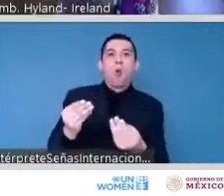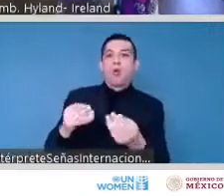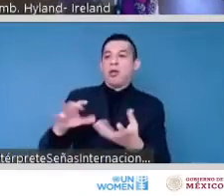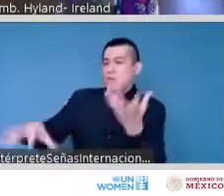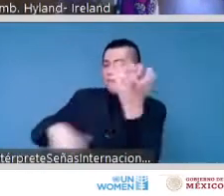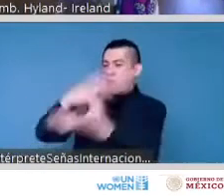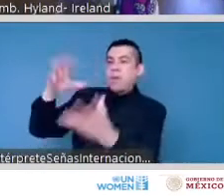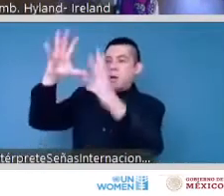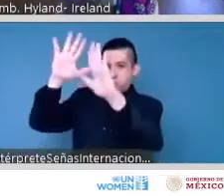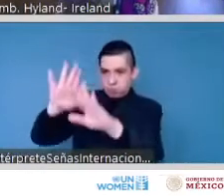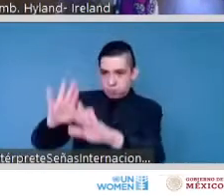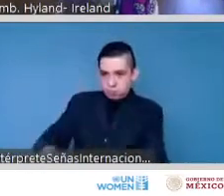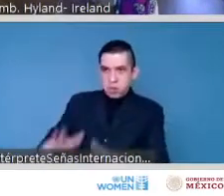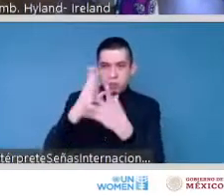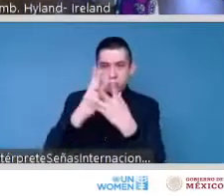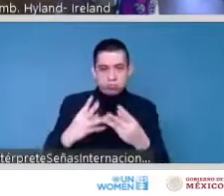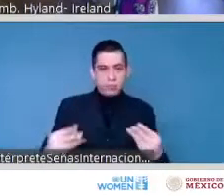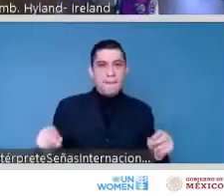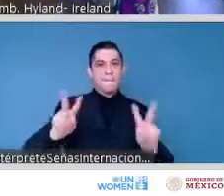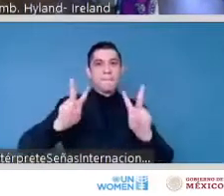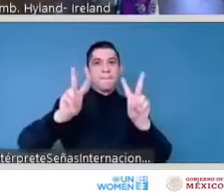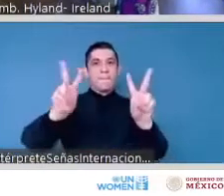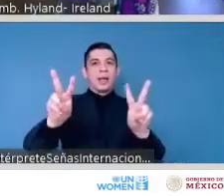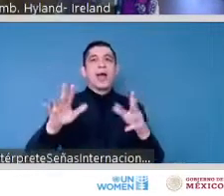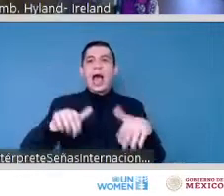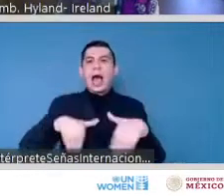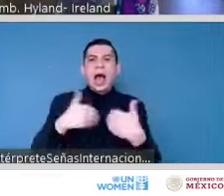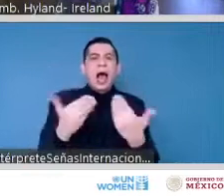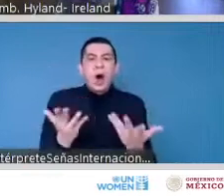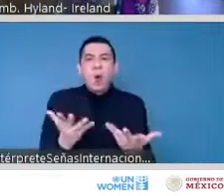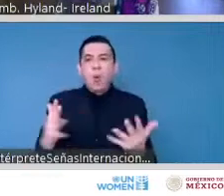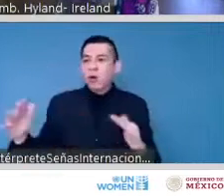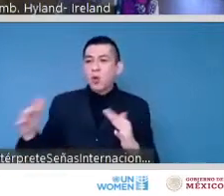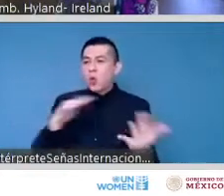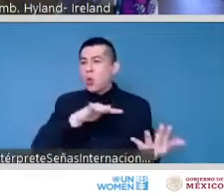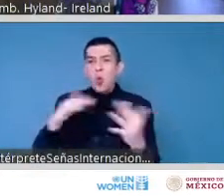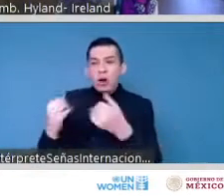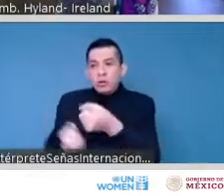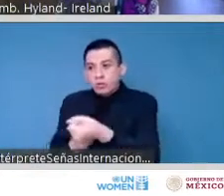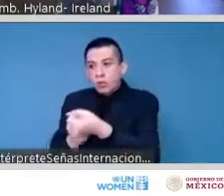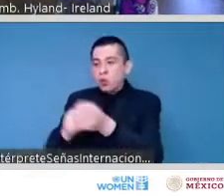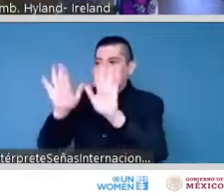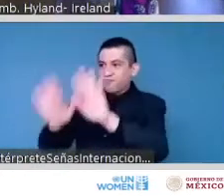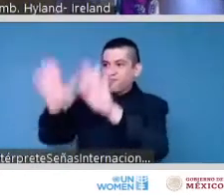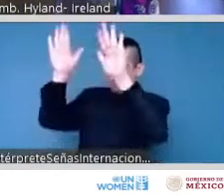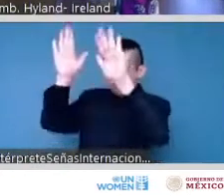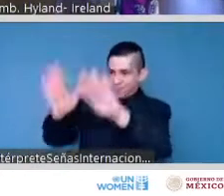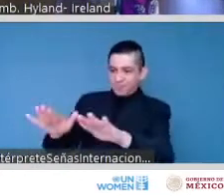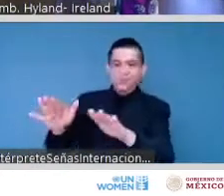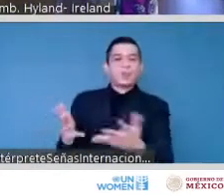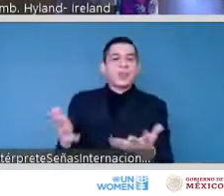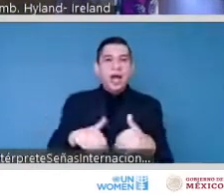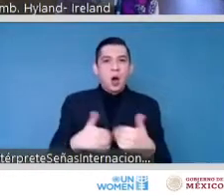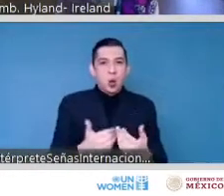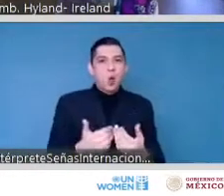Thank you very much. Over to you, May. Thank you, Susanne. I'd like to echo the thanks and congratulations to the organizers of the event today.